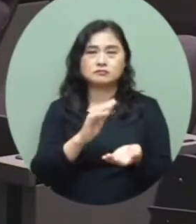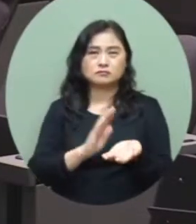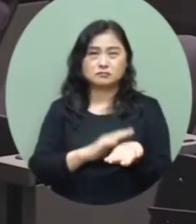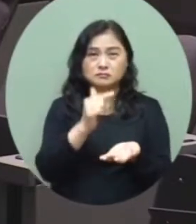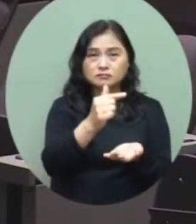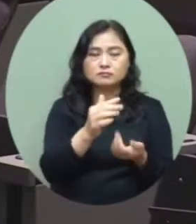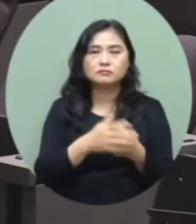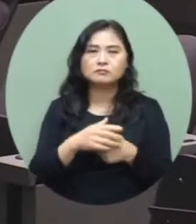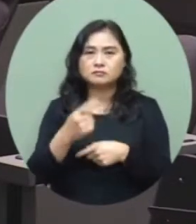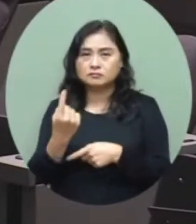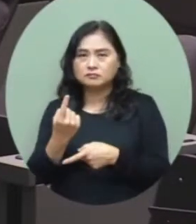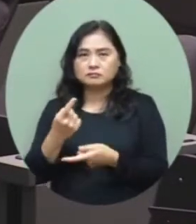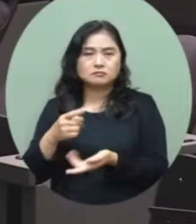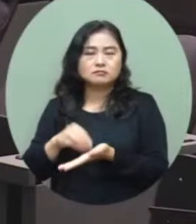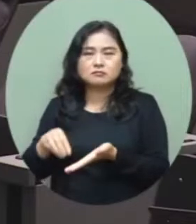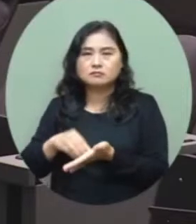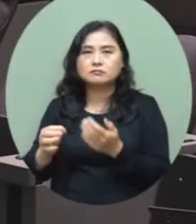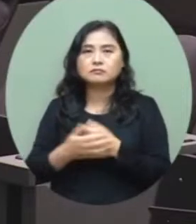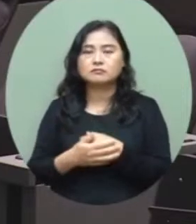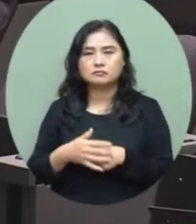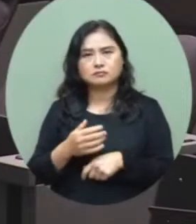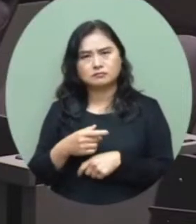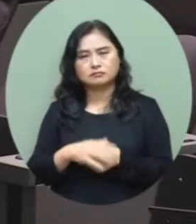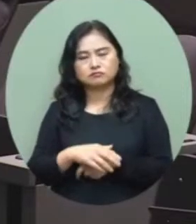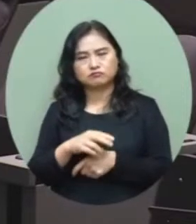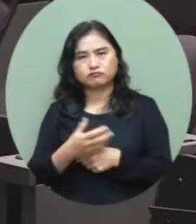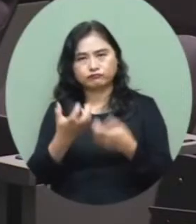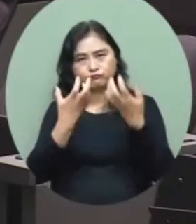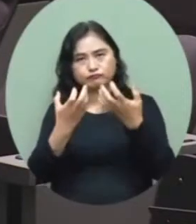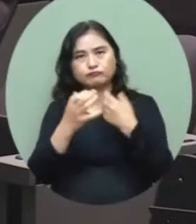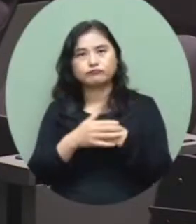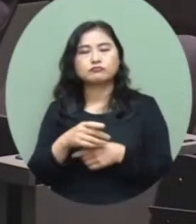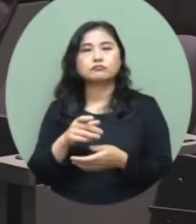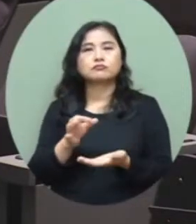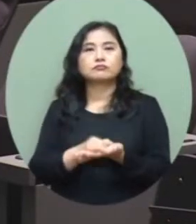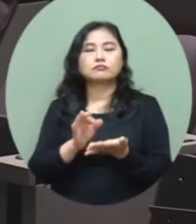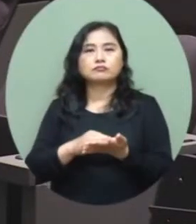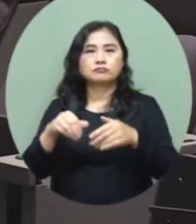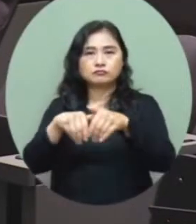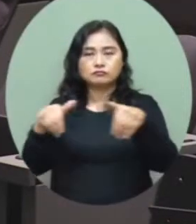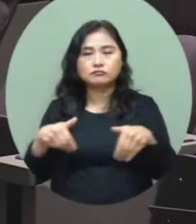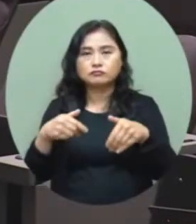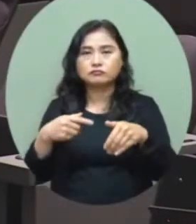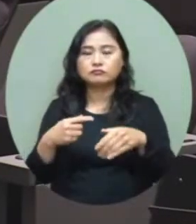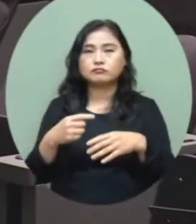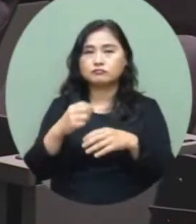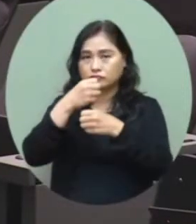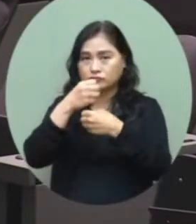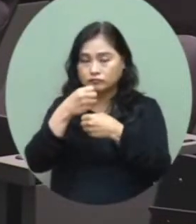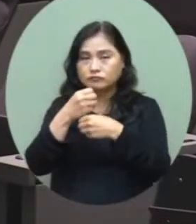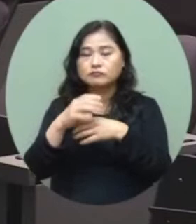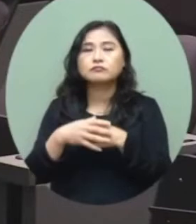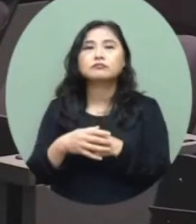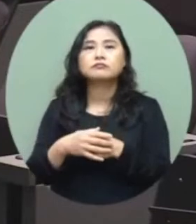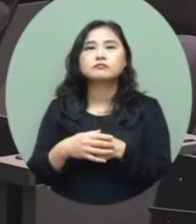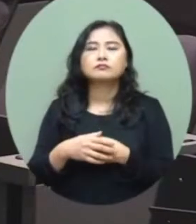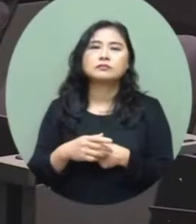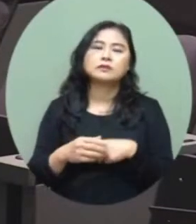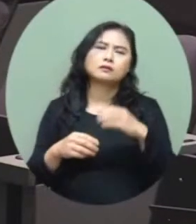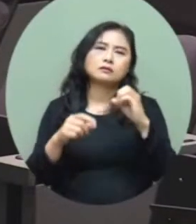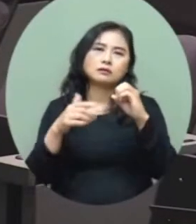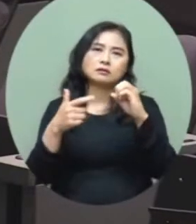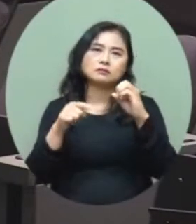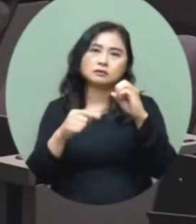testing declaration, and then only about out of the 800 people, only 3 were confirmed to be positive. So you can see that